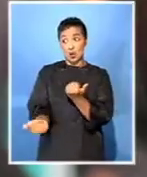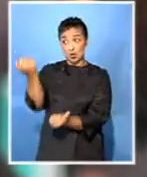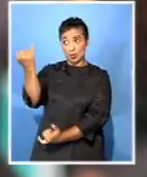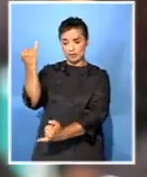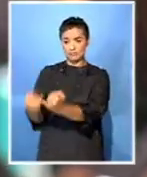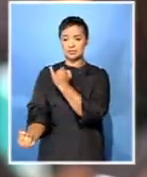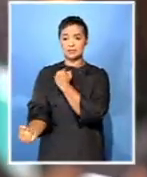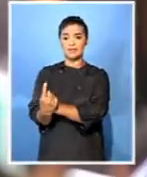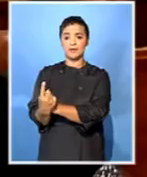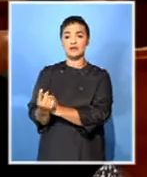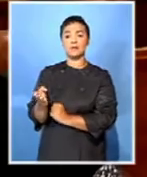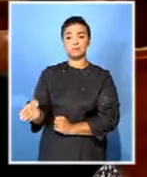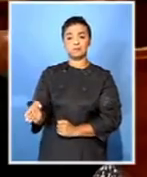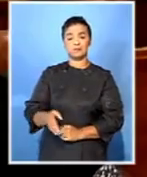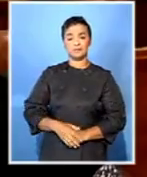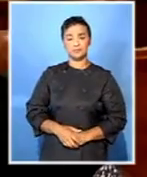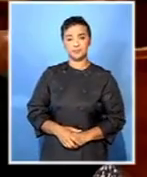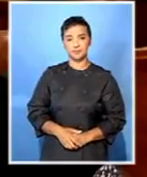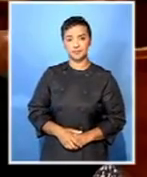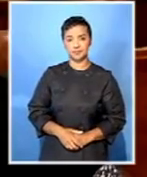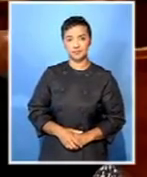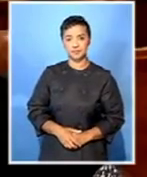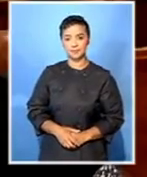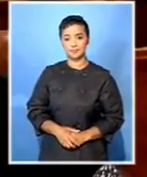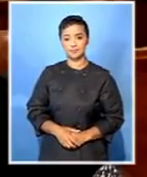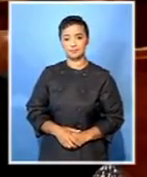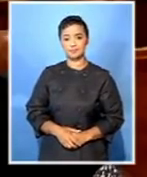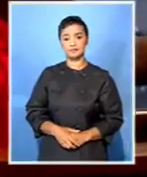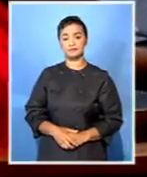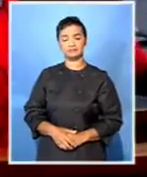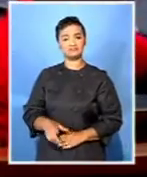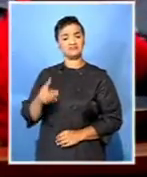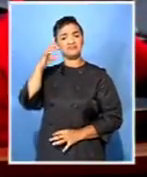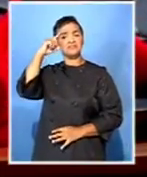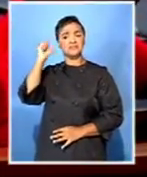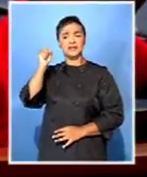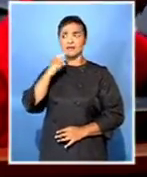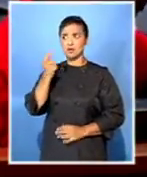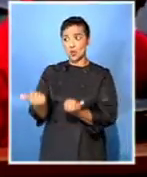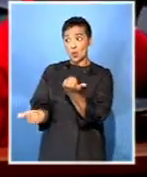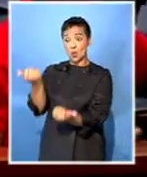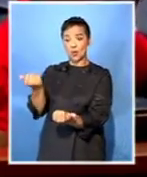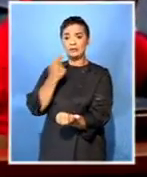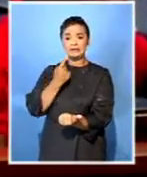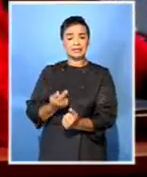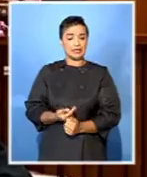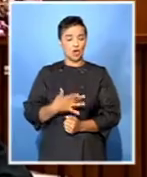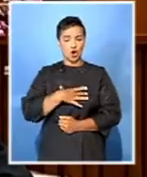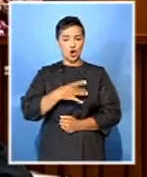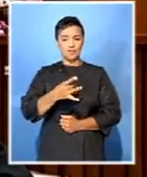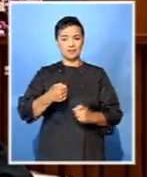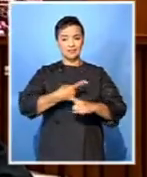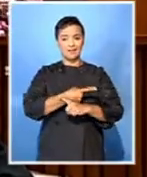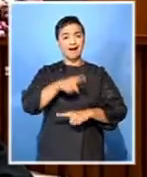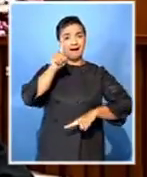upholding the recommendations by then Public Protector Thuli Madonsela. They believe it was incorrect for the court to rule that Zuma is too conflicted